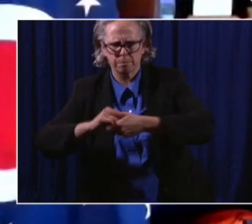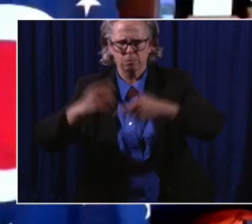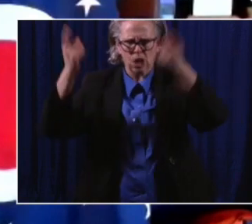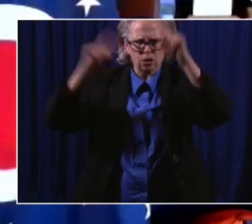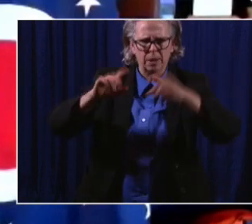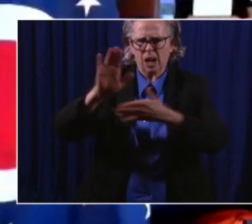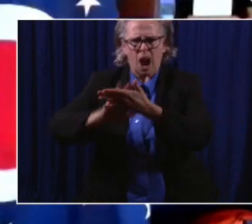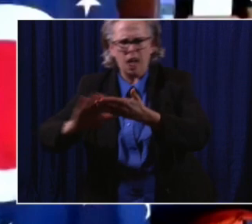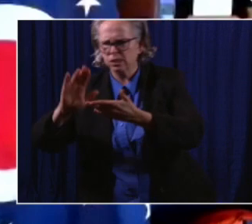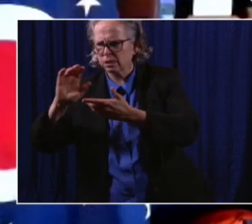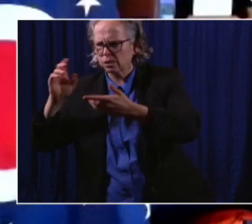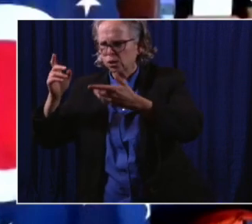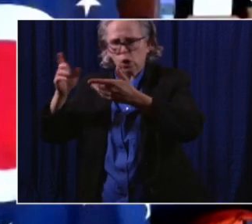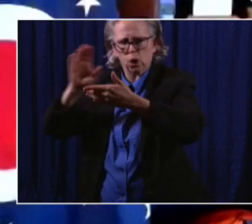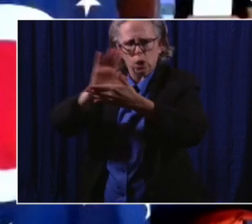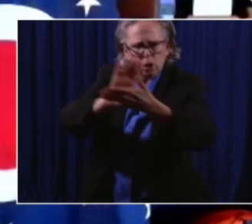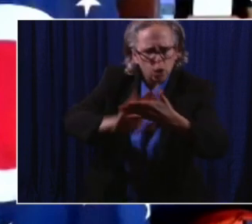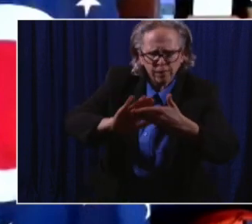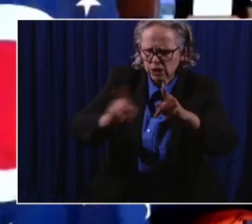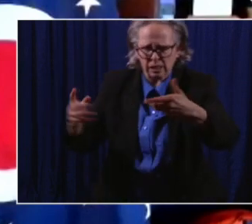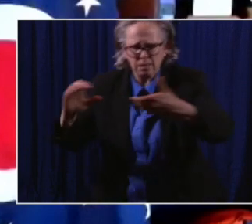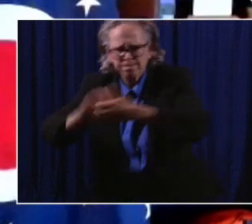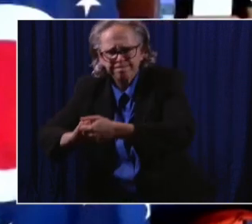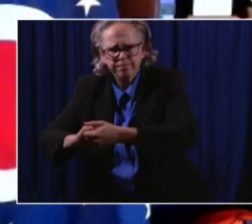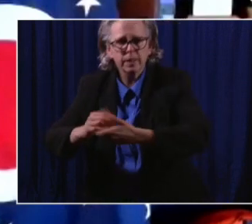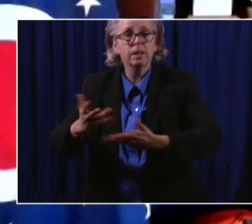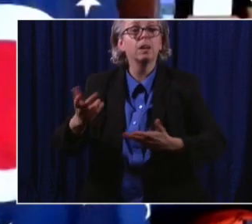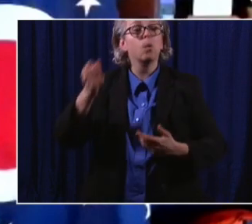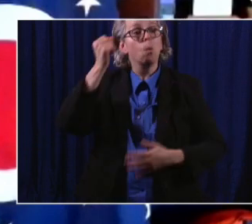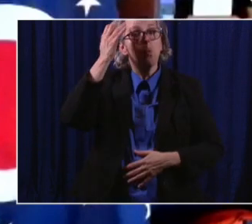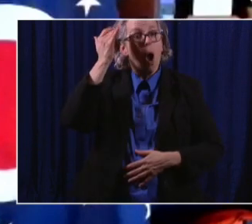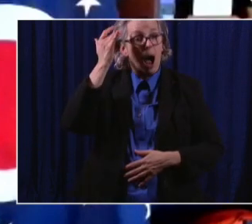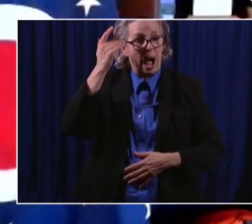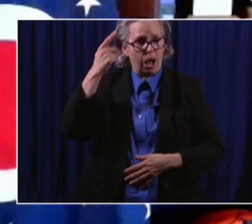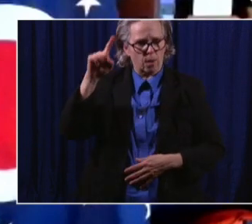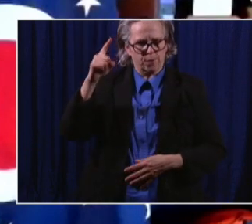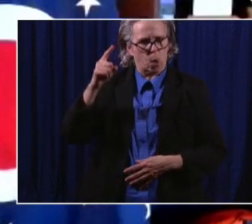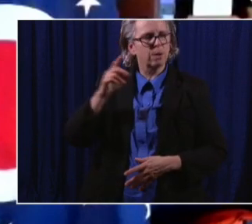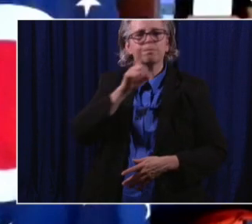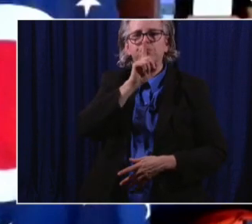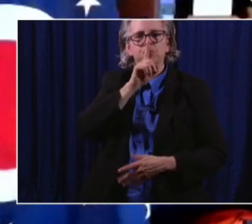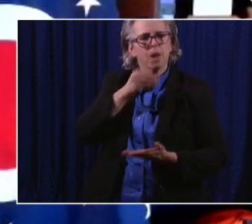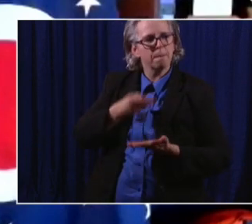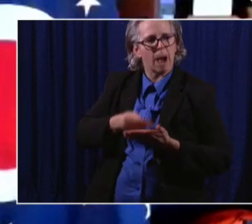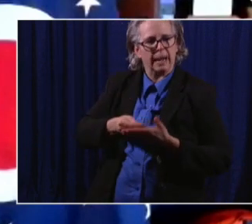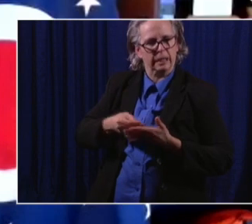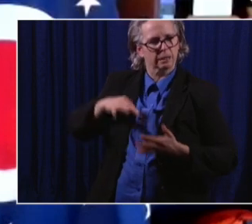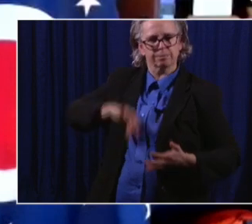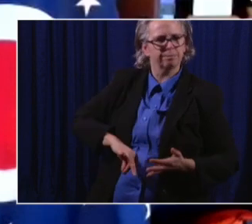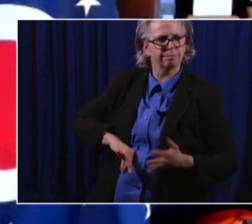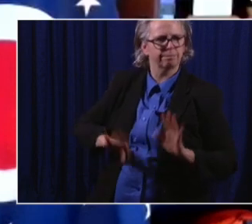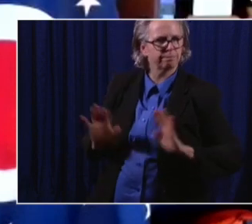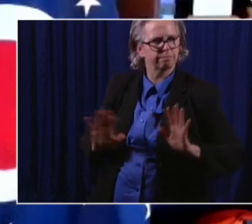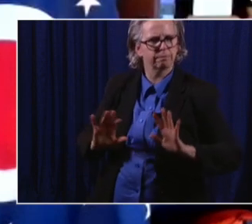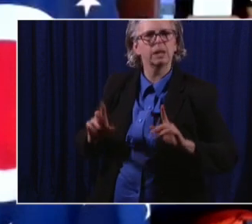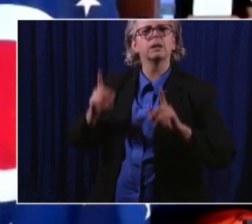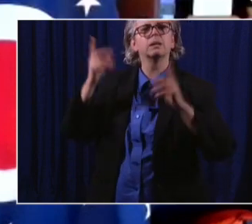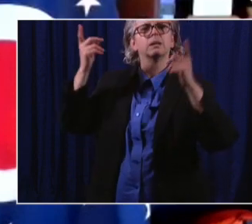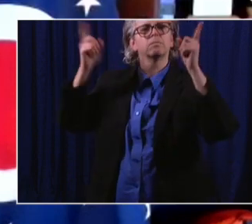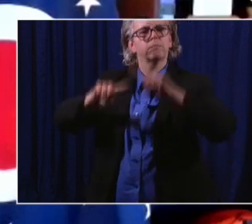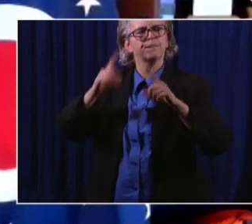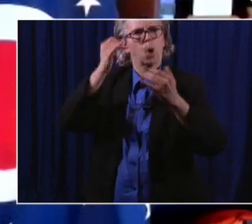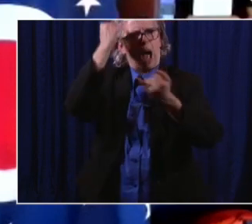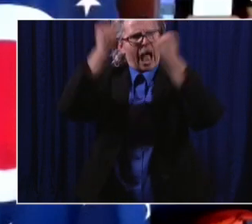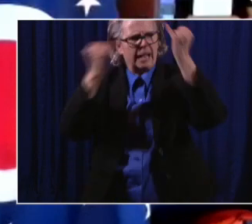a consistent non-financial starting of terms for these agreements. As a